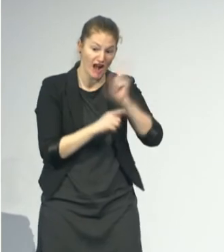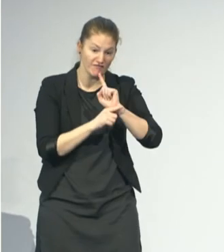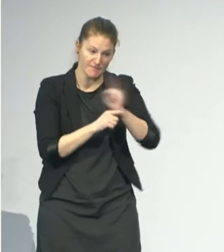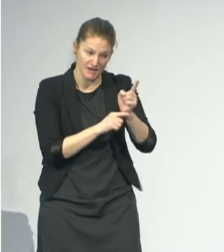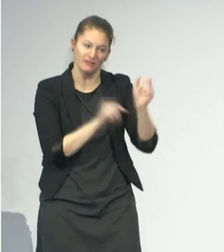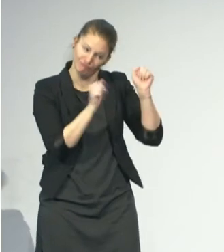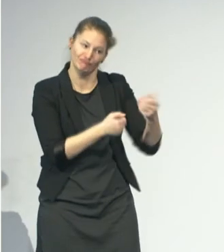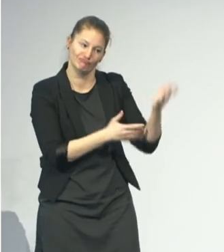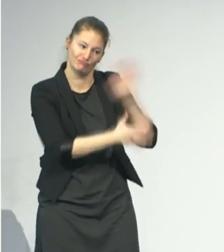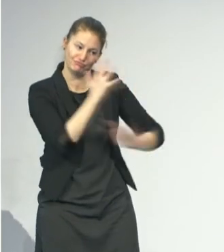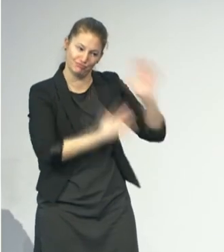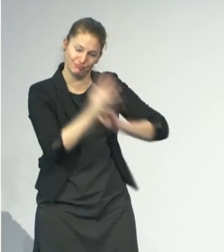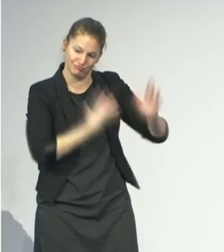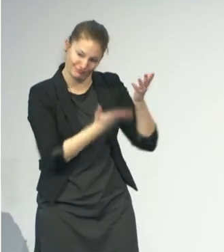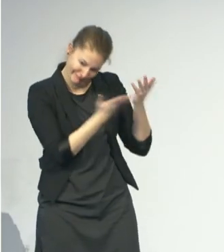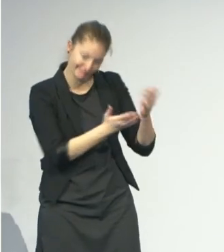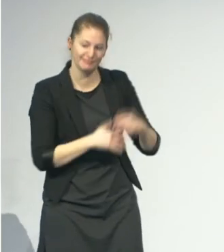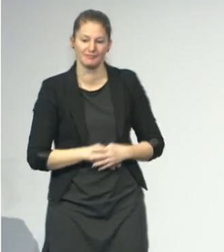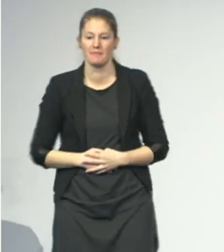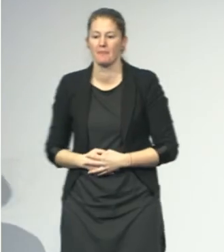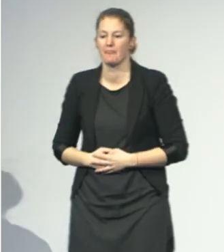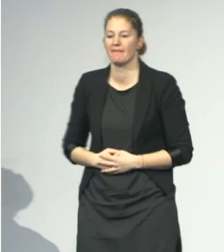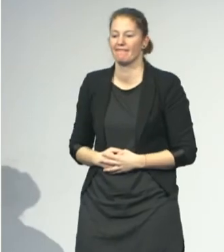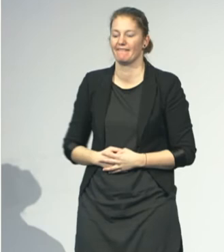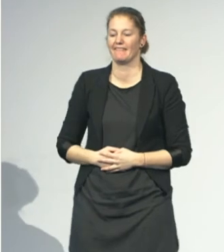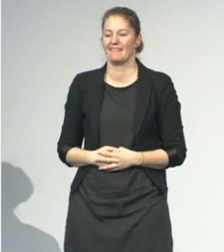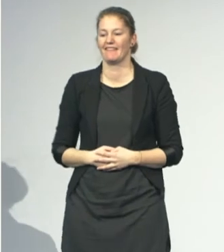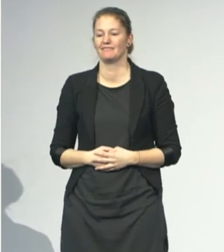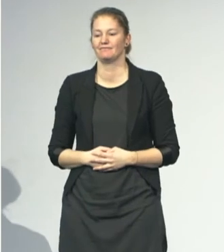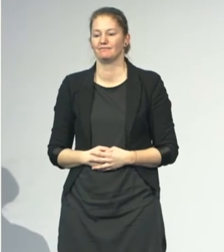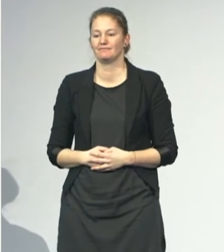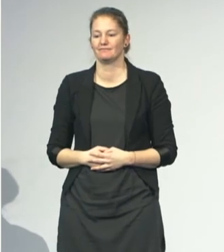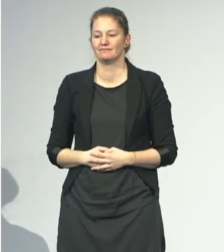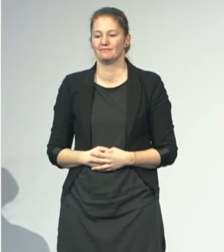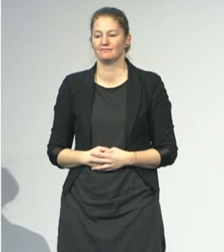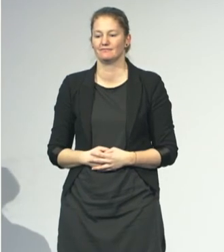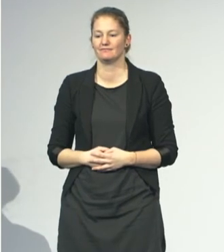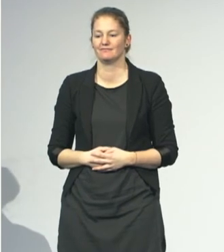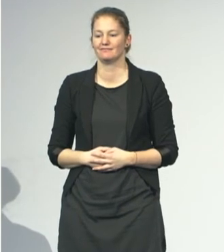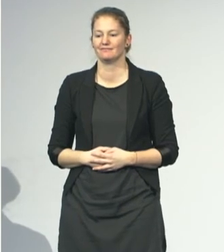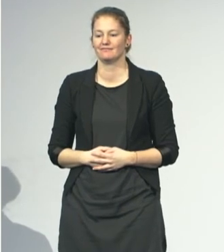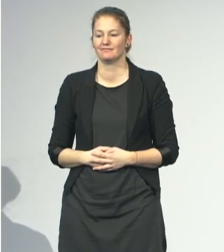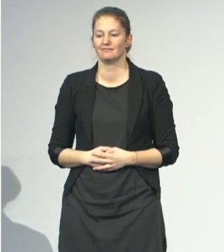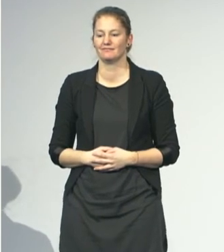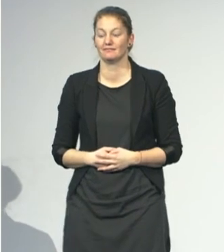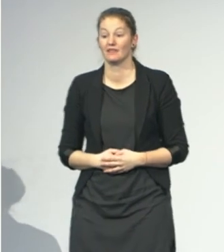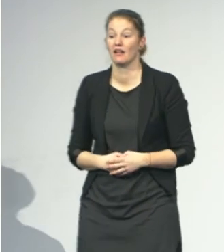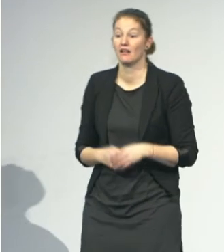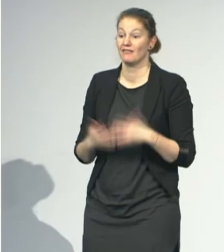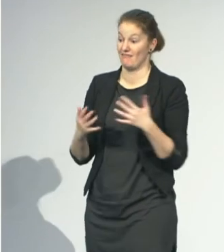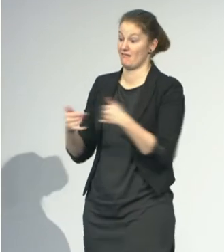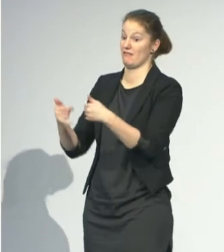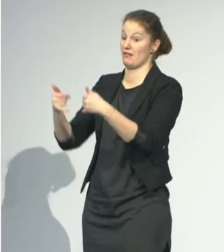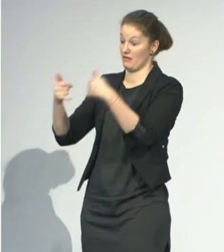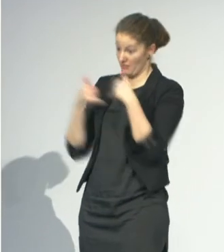us, the impact was something we hadn't anticipated how significant it was going to be when we got home. First of